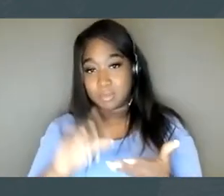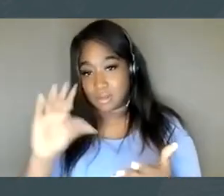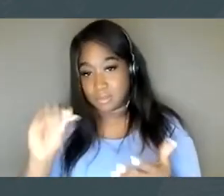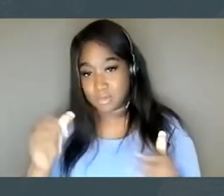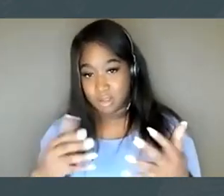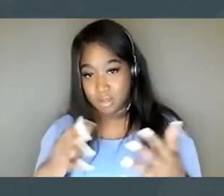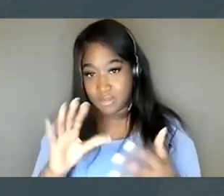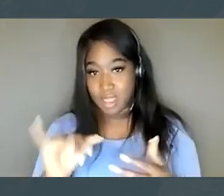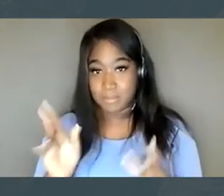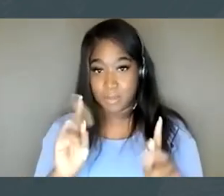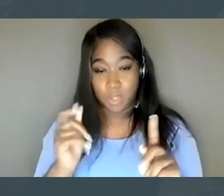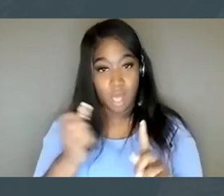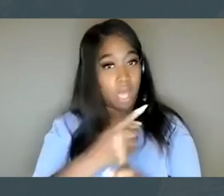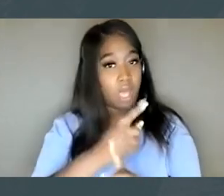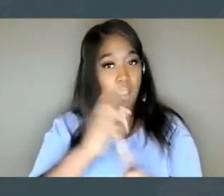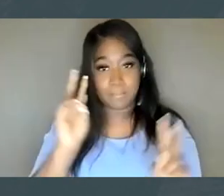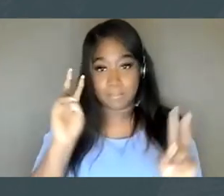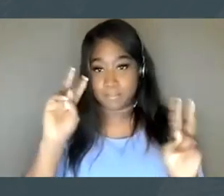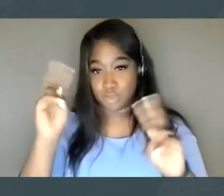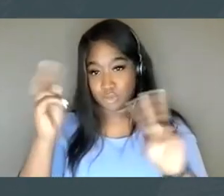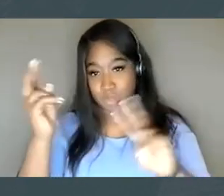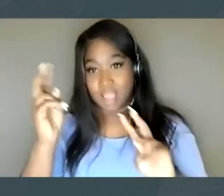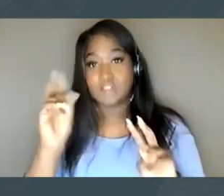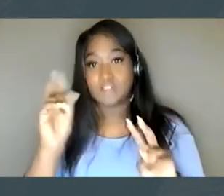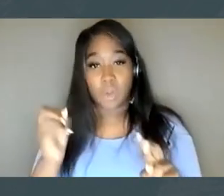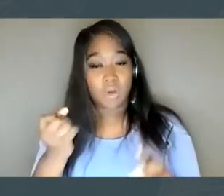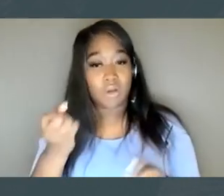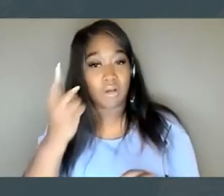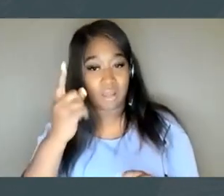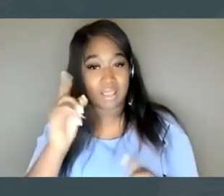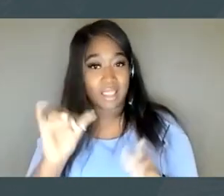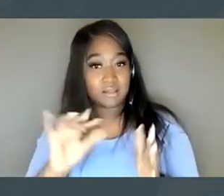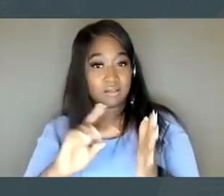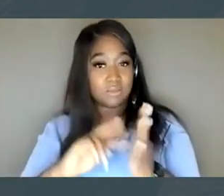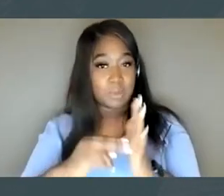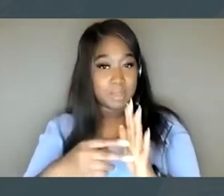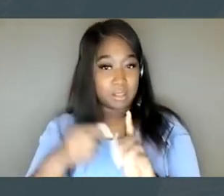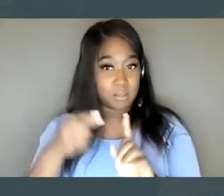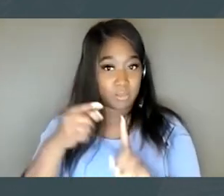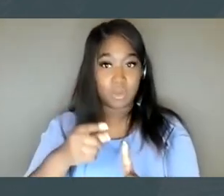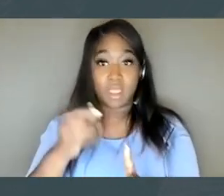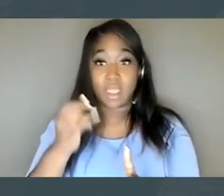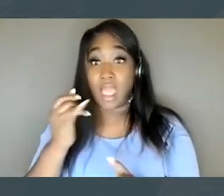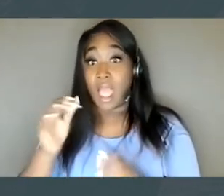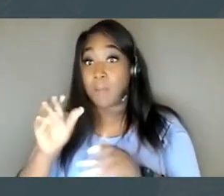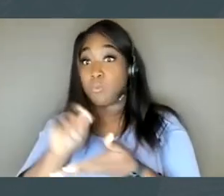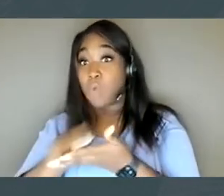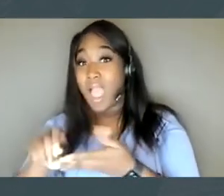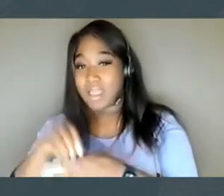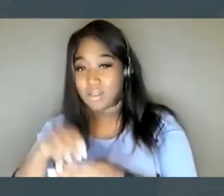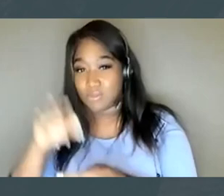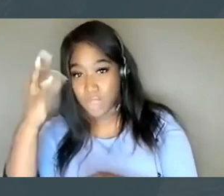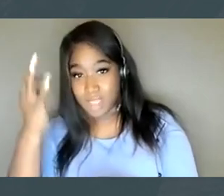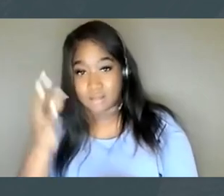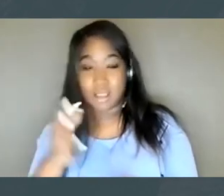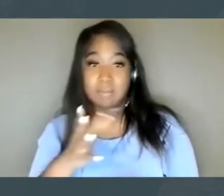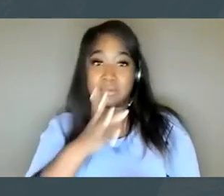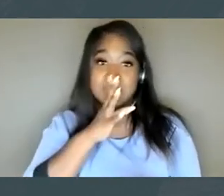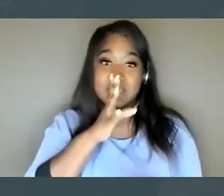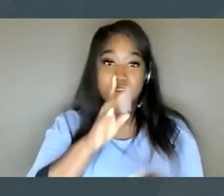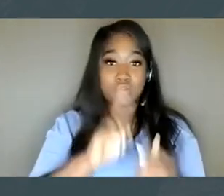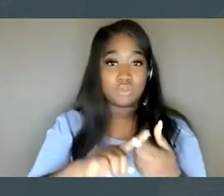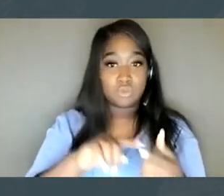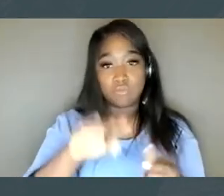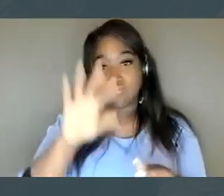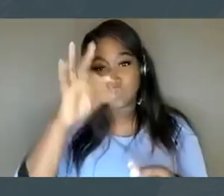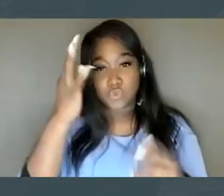writing in French and I'm speaking to France. When there's a translation considered and when you're hoping for the book to travel and to travel